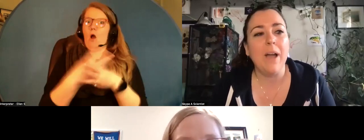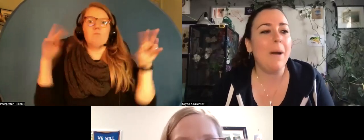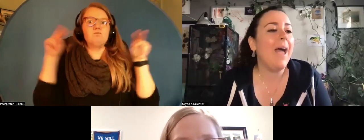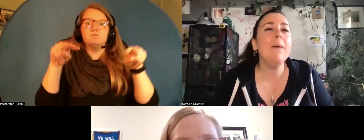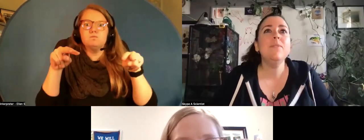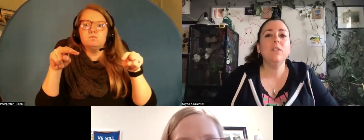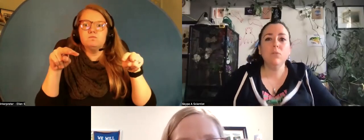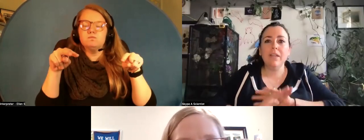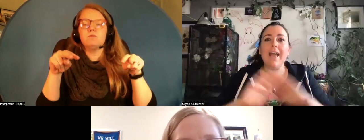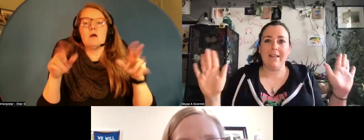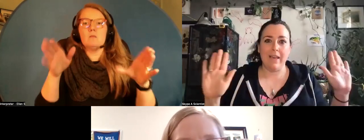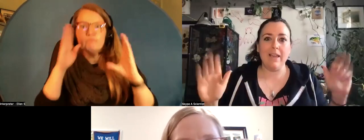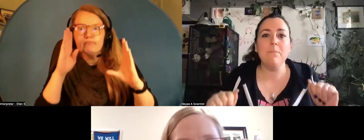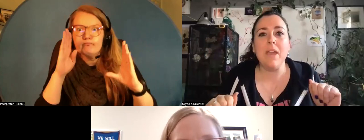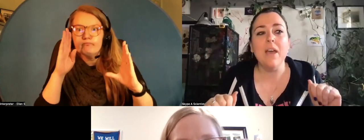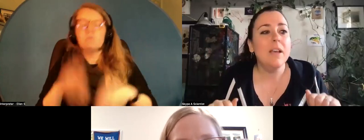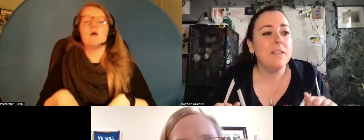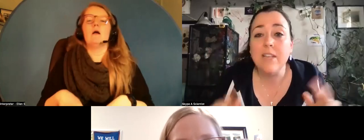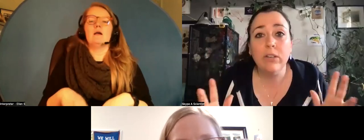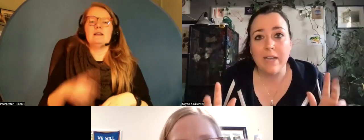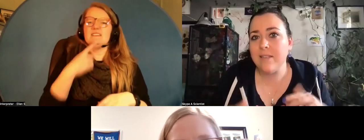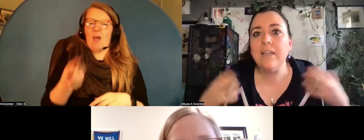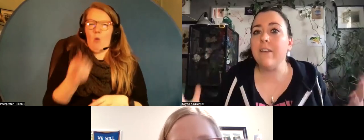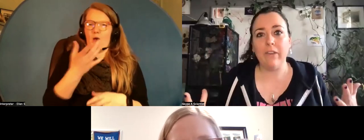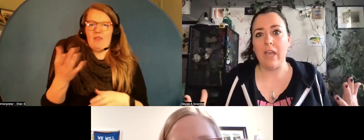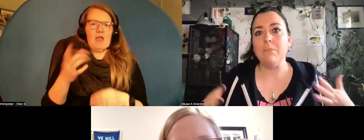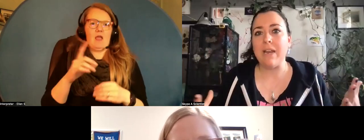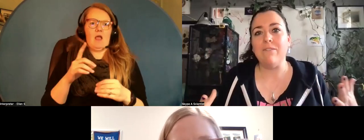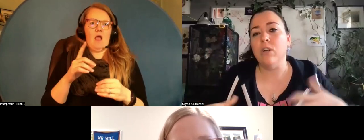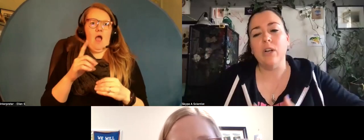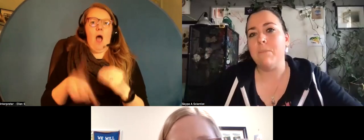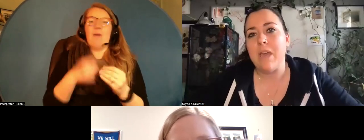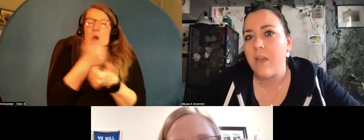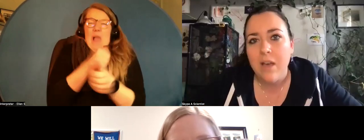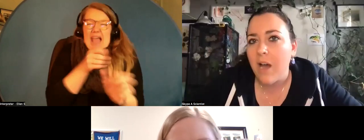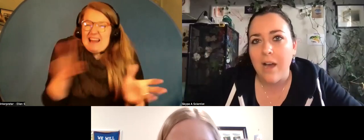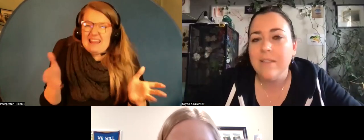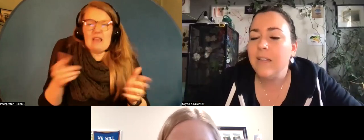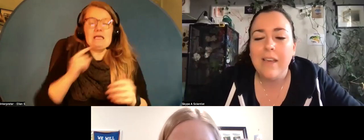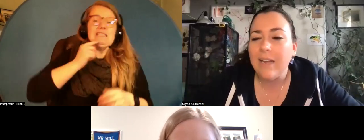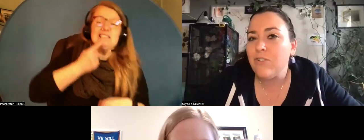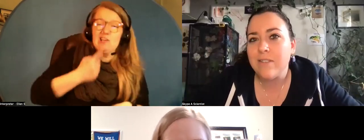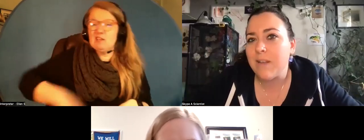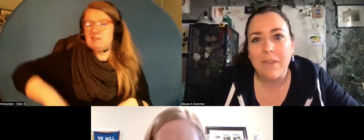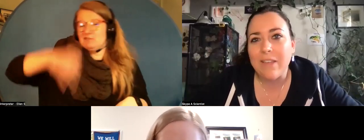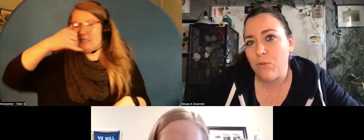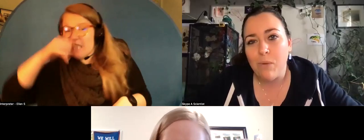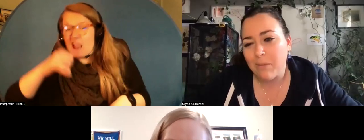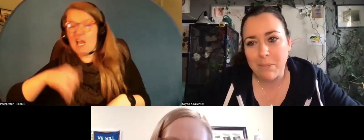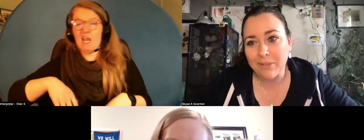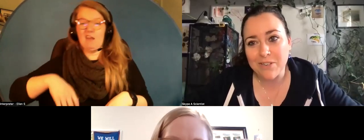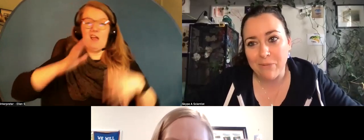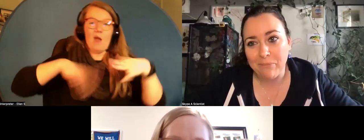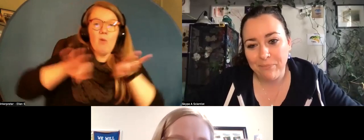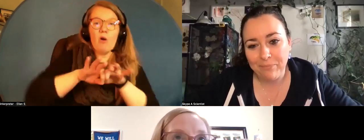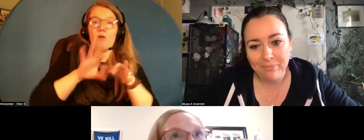them one thing about absolutely anything. It can be serious, significant, meaningful, or it could be silly and just something that you